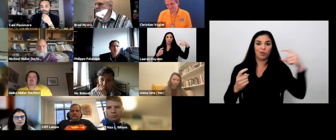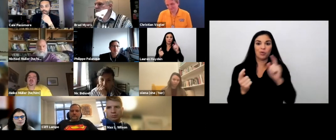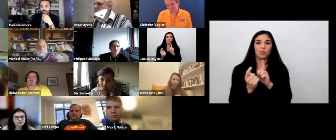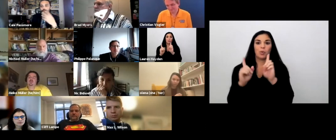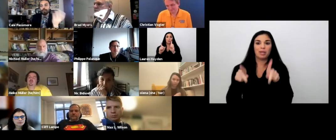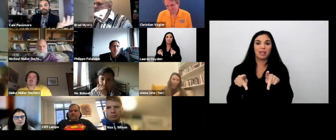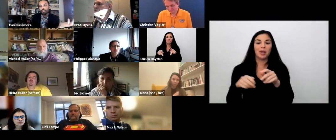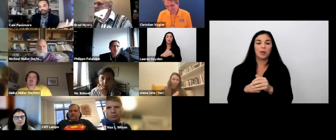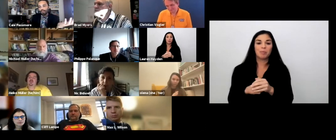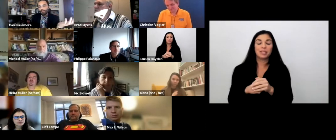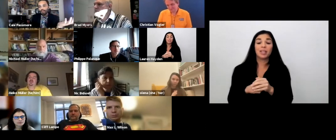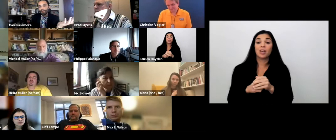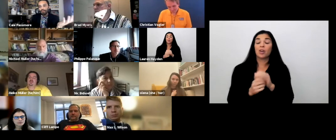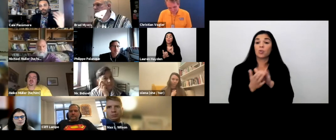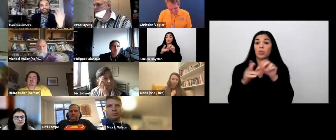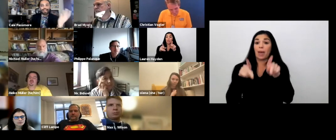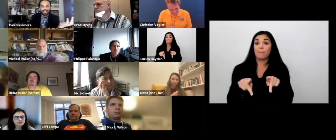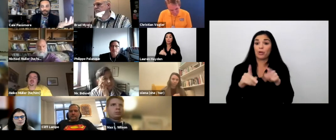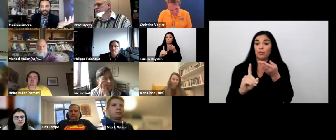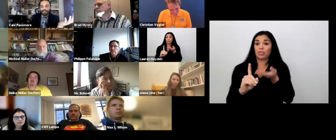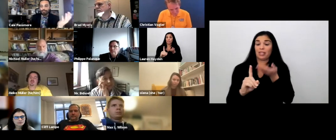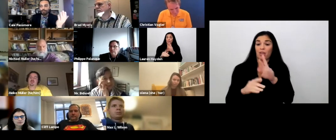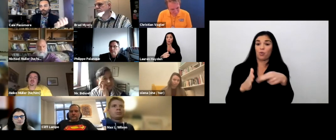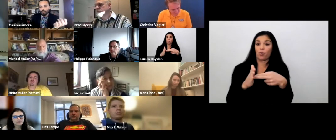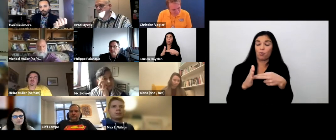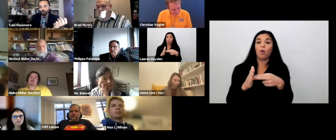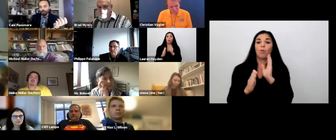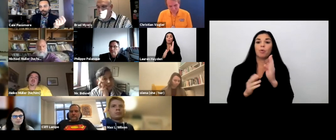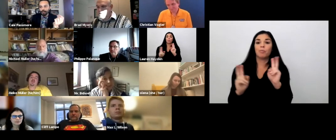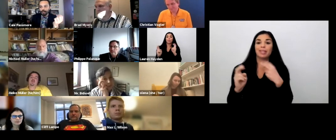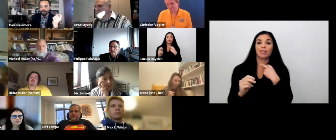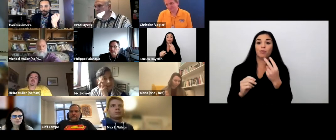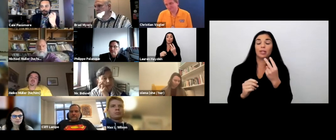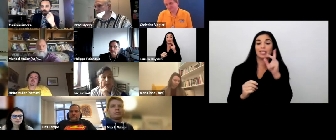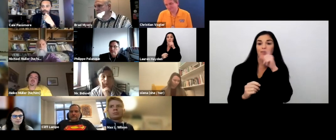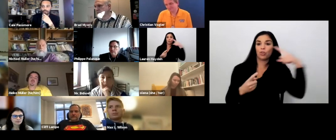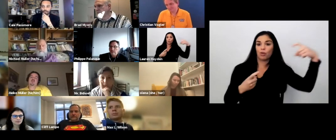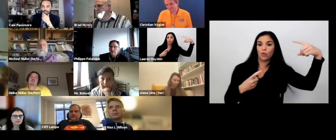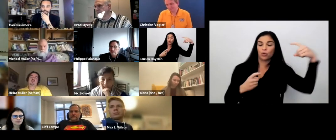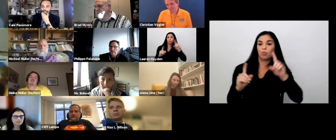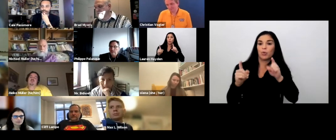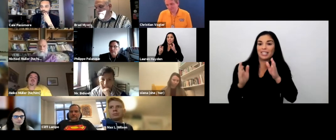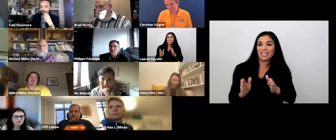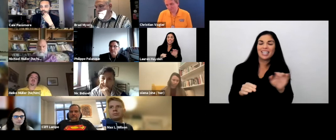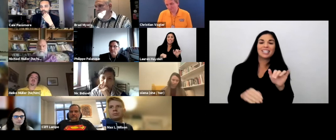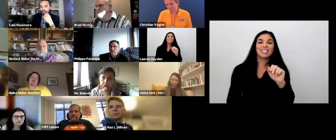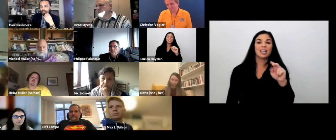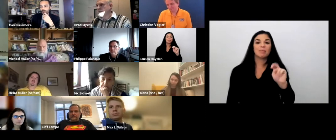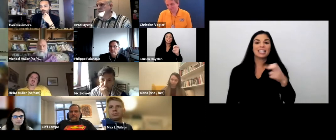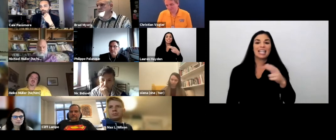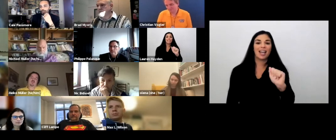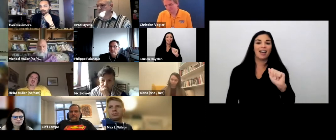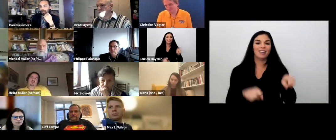Essentially, this person would be the voice of the virtual attendee within the in-person conference, just like how Neha has been moderating for us here.